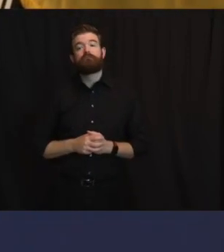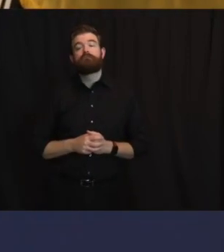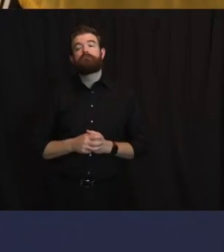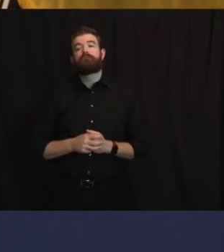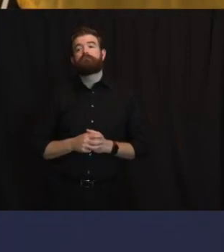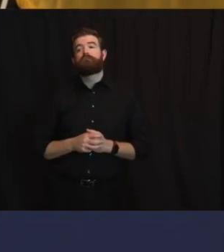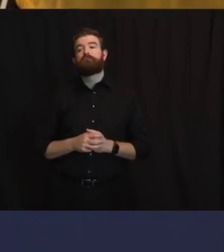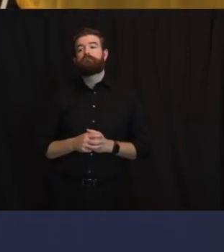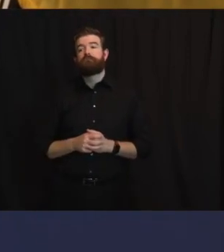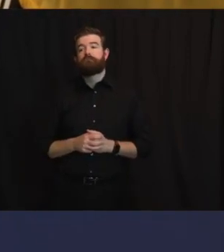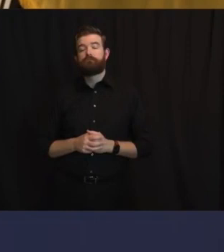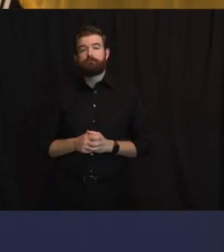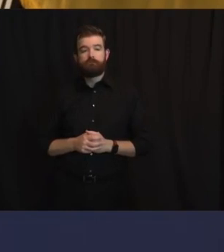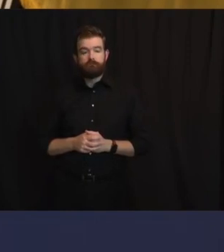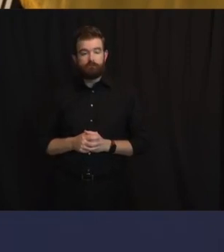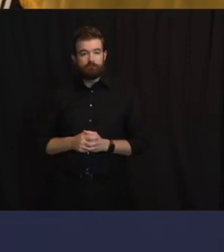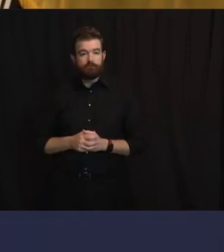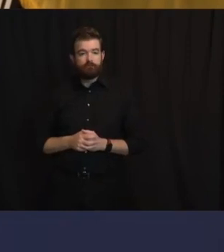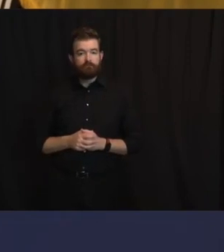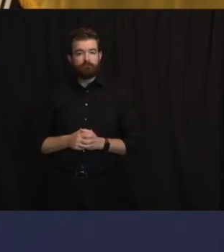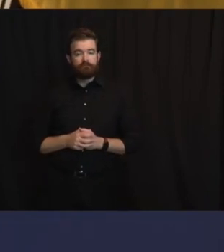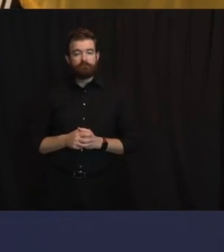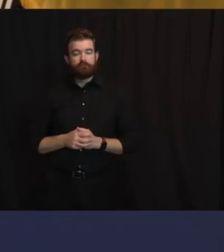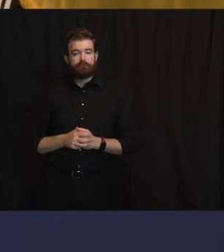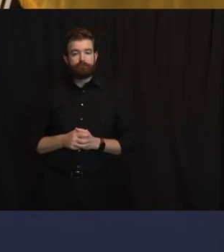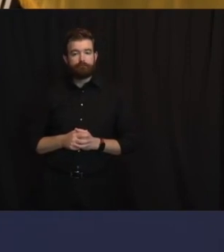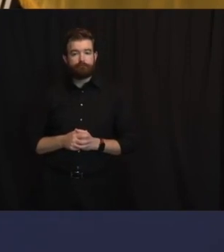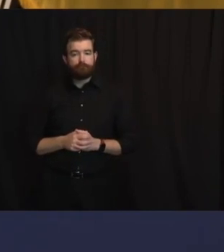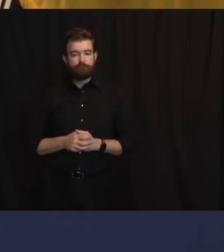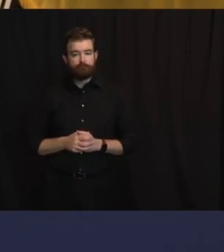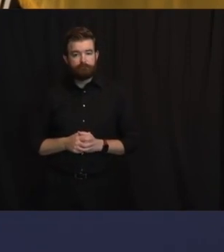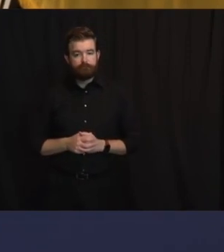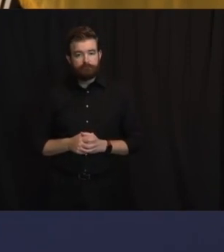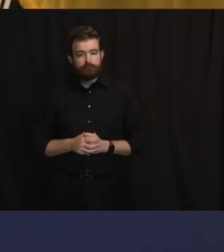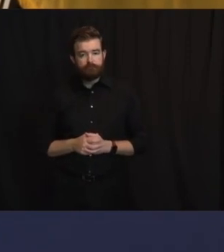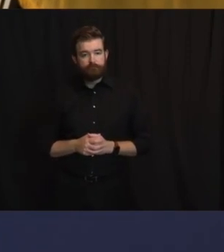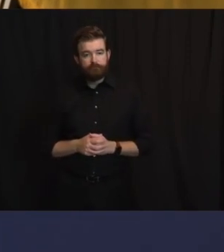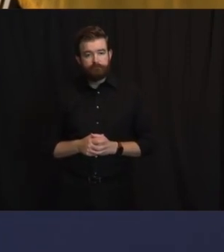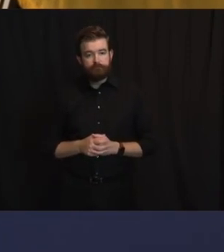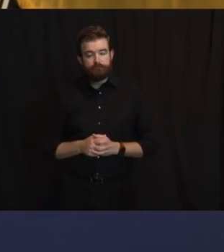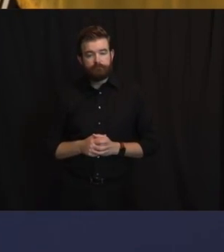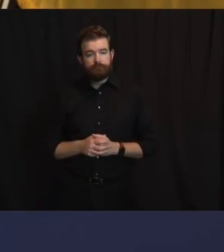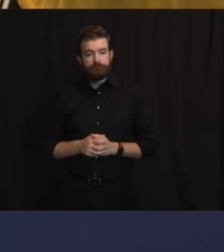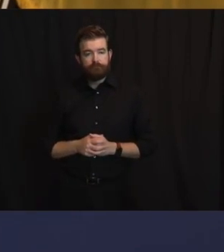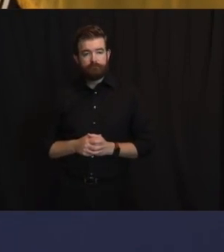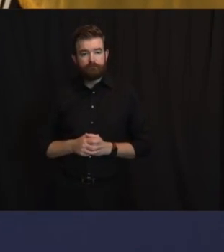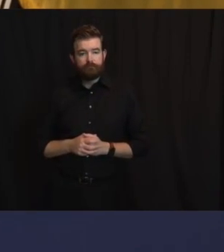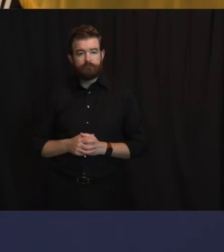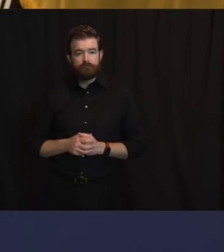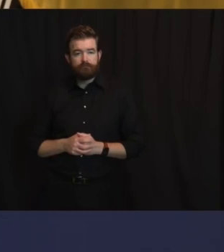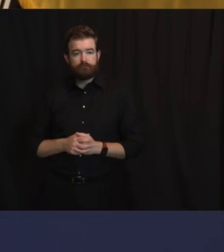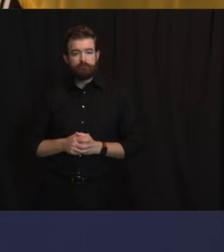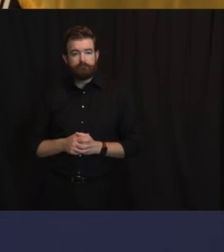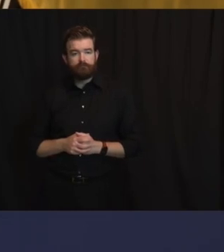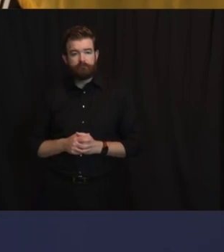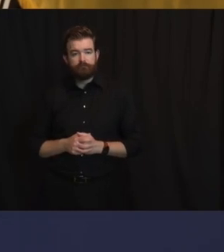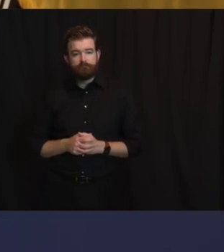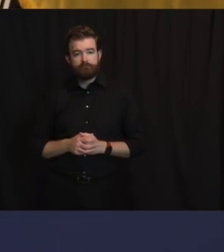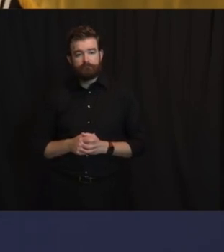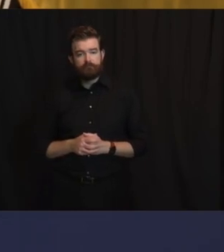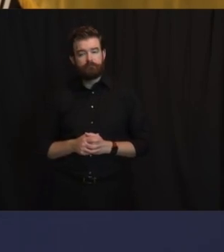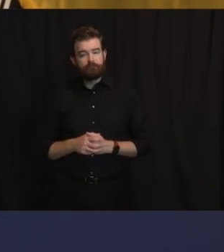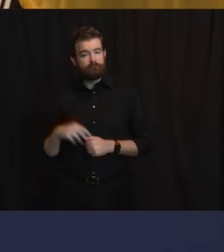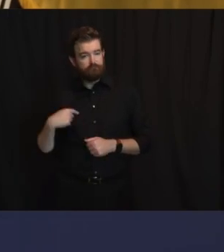is really not necessarily the one that Dave asked, but numbers have started to come in the right direction here in a meaningful